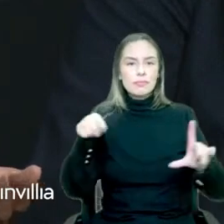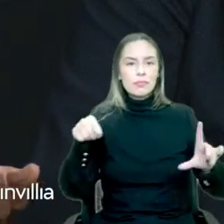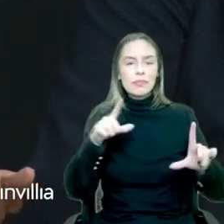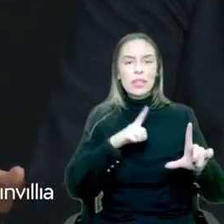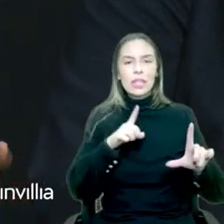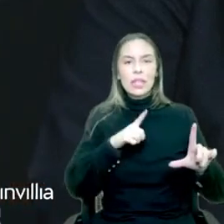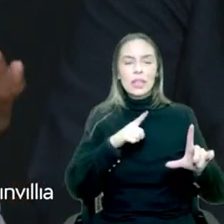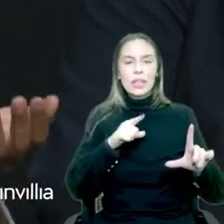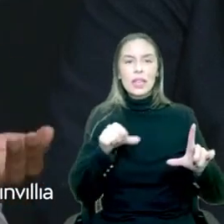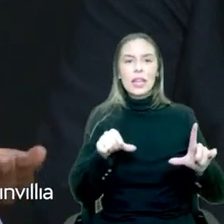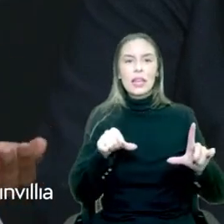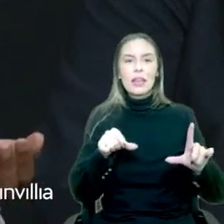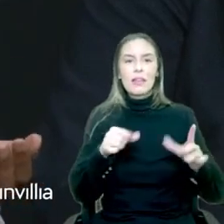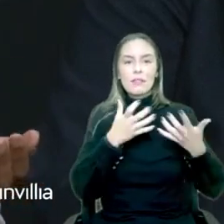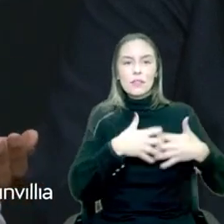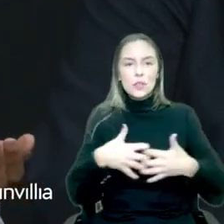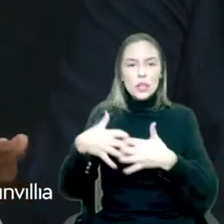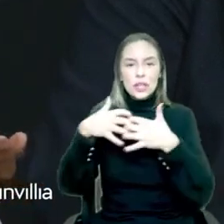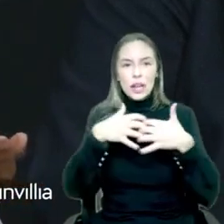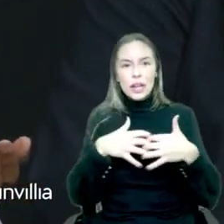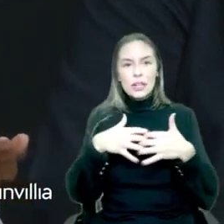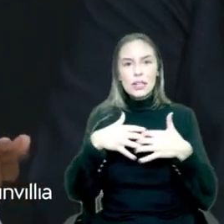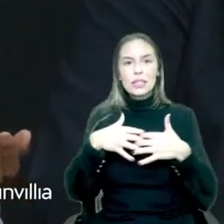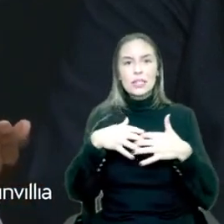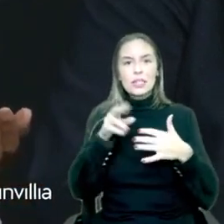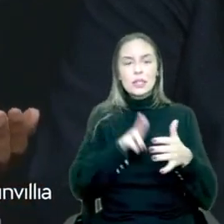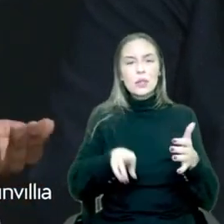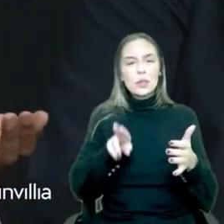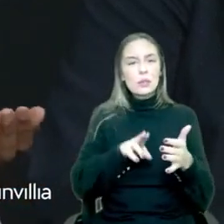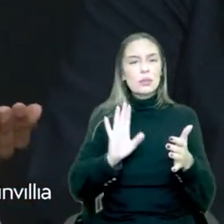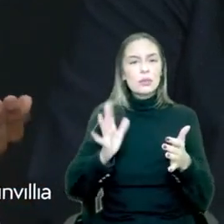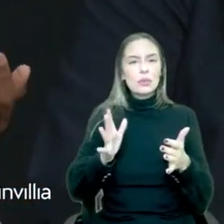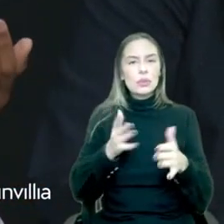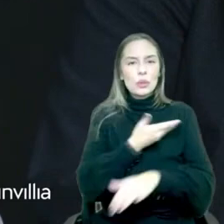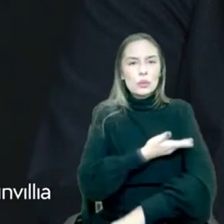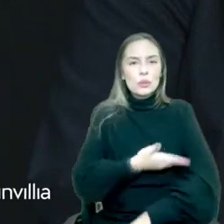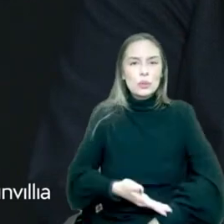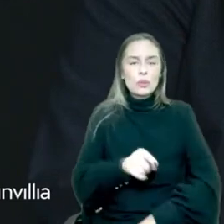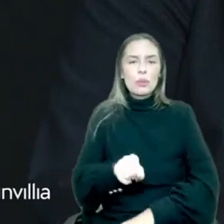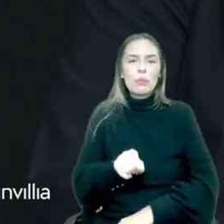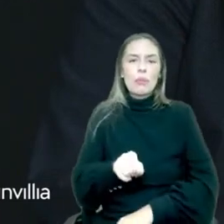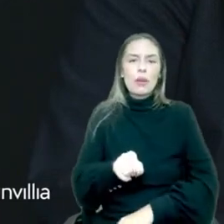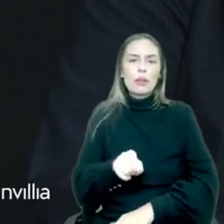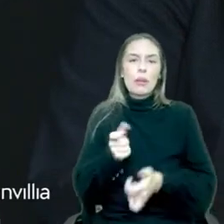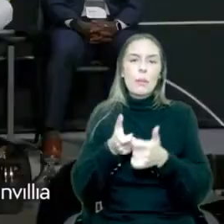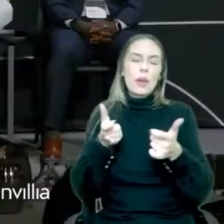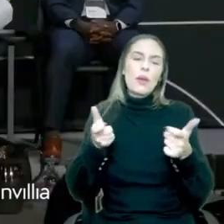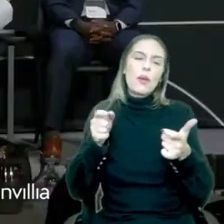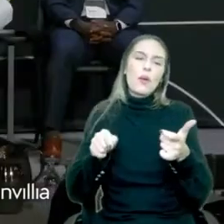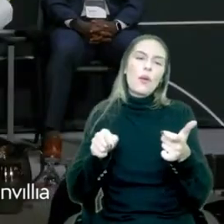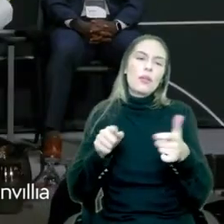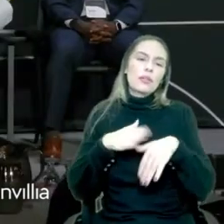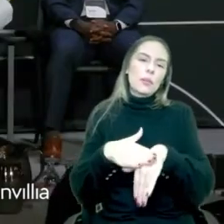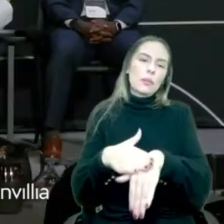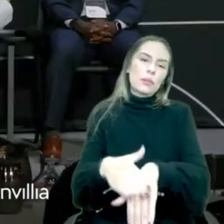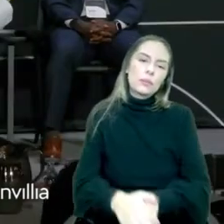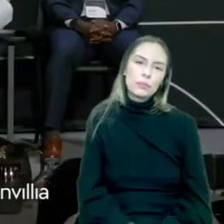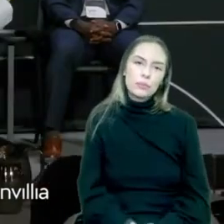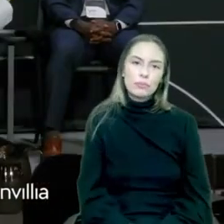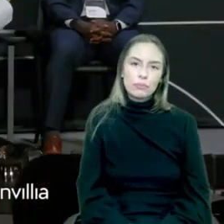functionalities, and such, the usual e-com stuff we have been doing for for a long time. Okay, great, thank